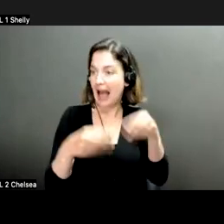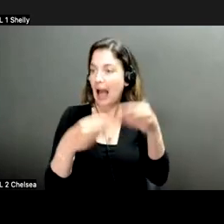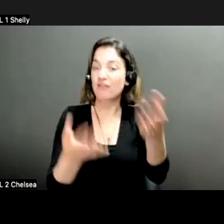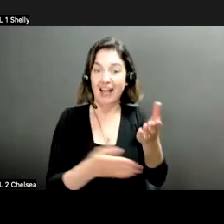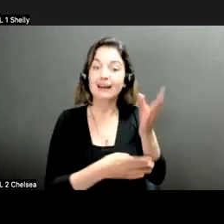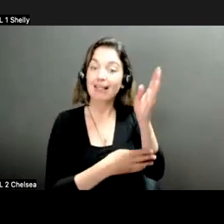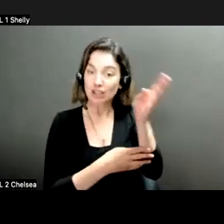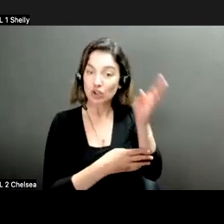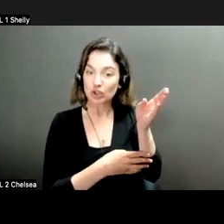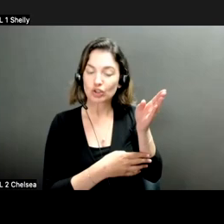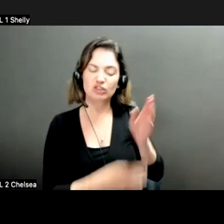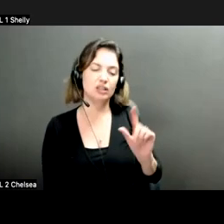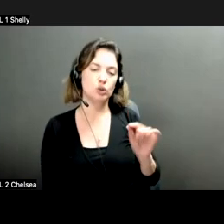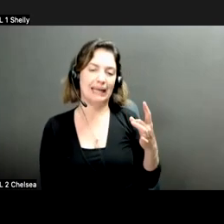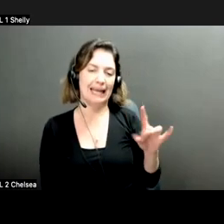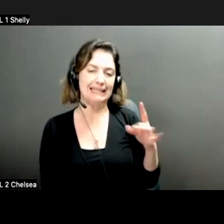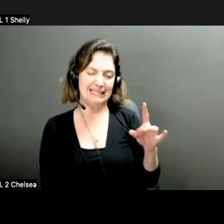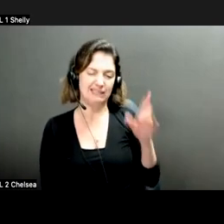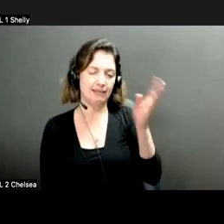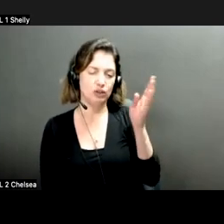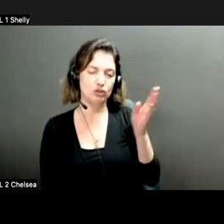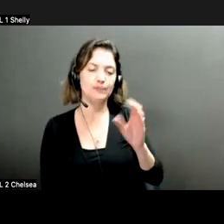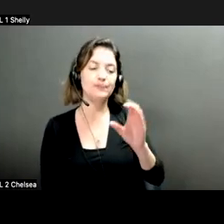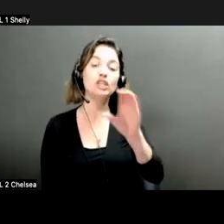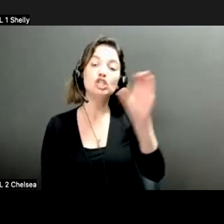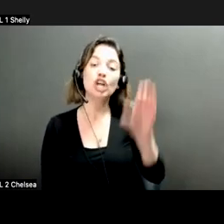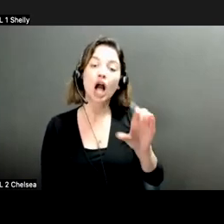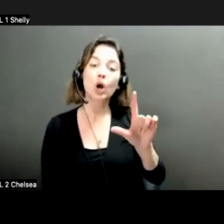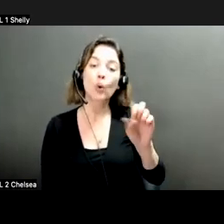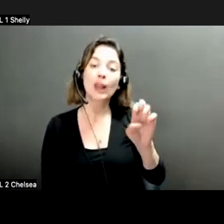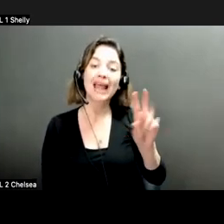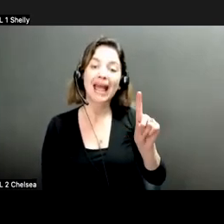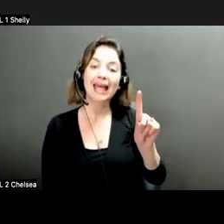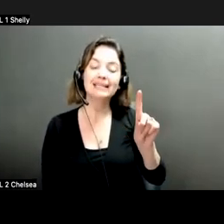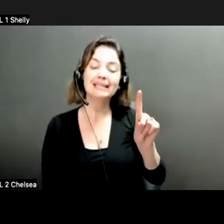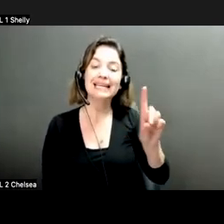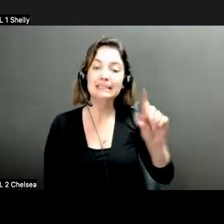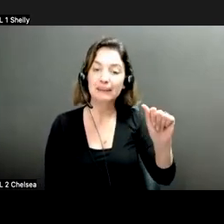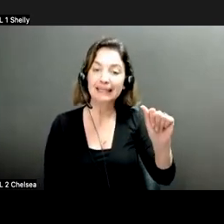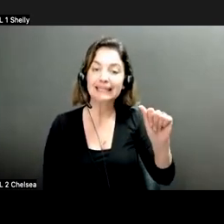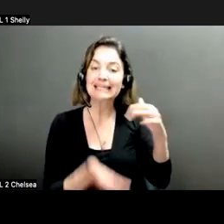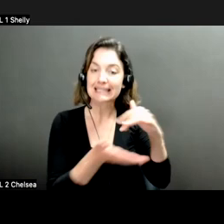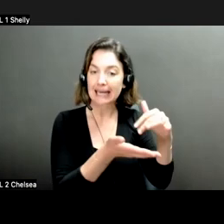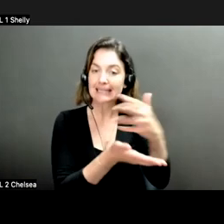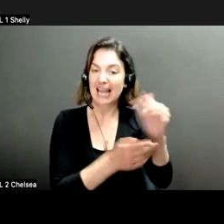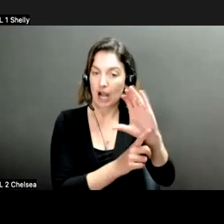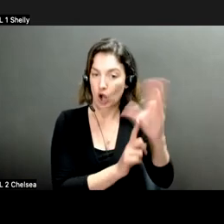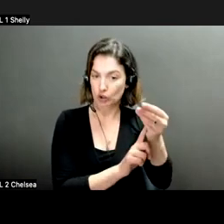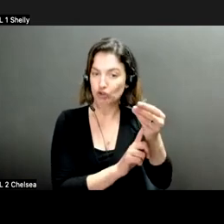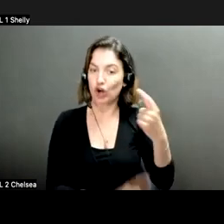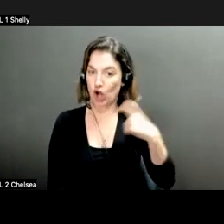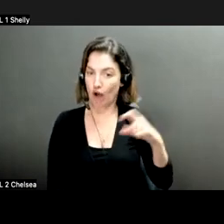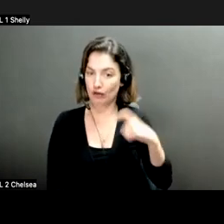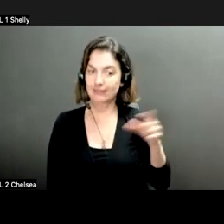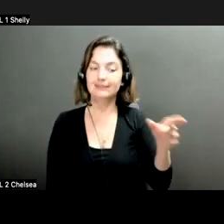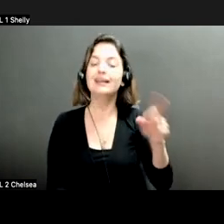in 2018 at the Chicagoland Disability Studies and Culture Conference at the University of Illinois